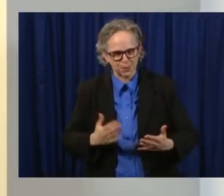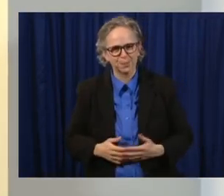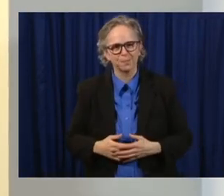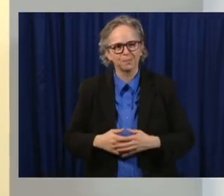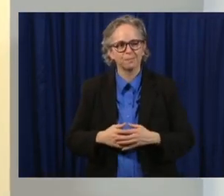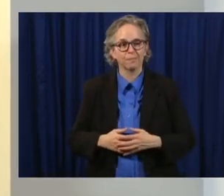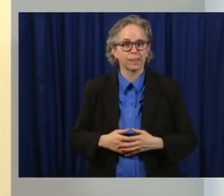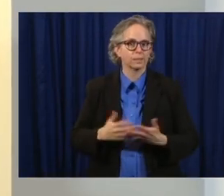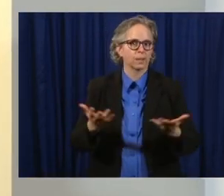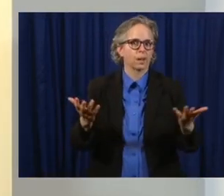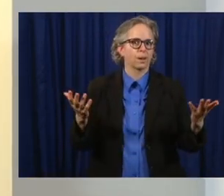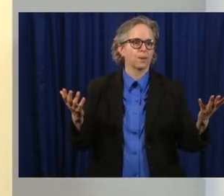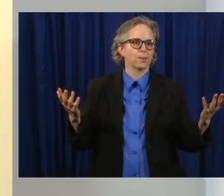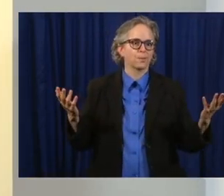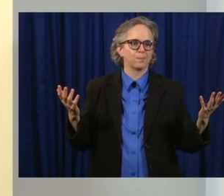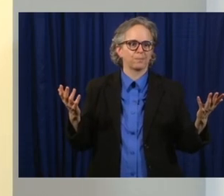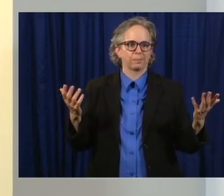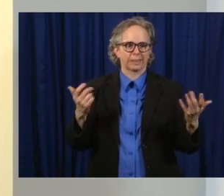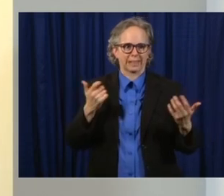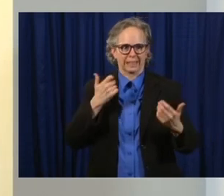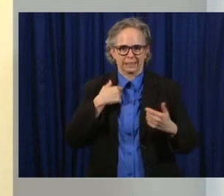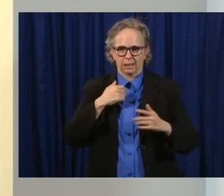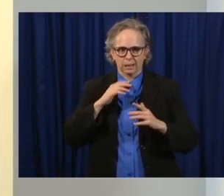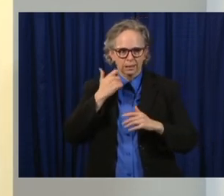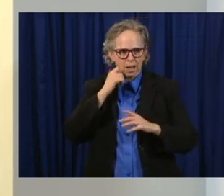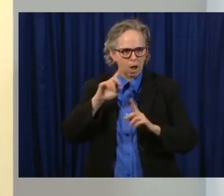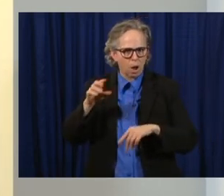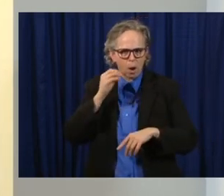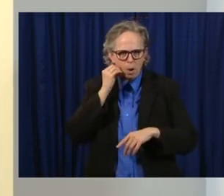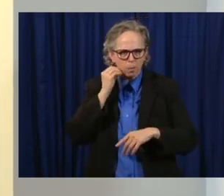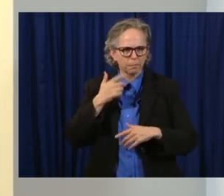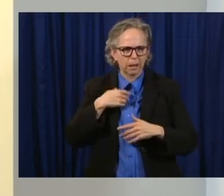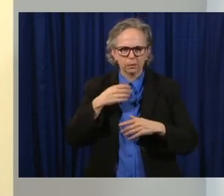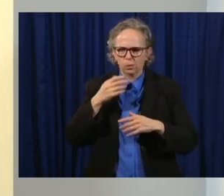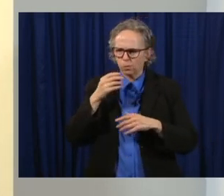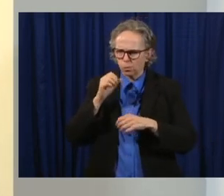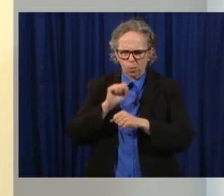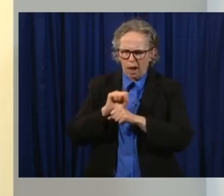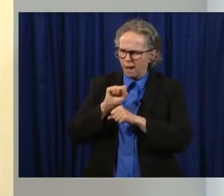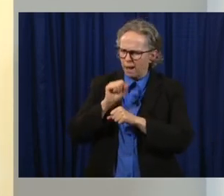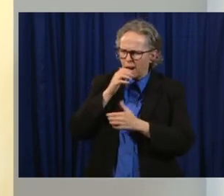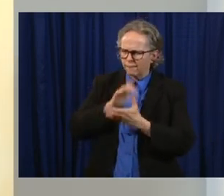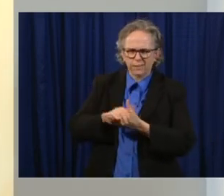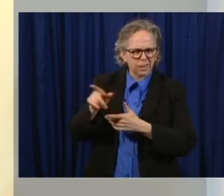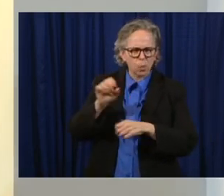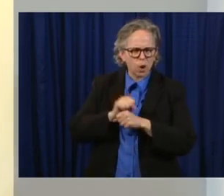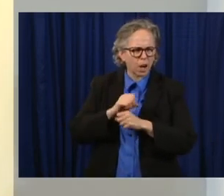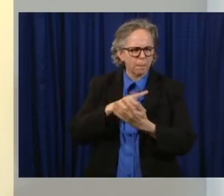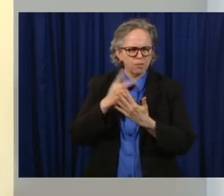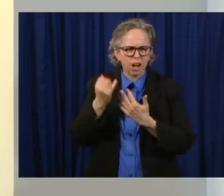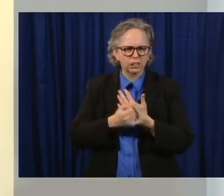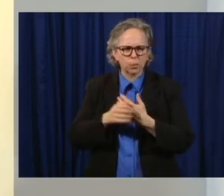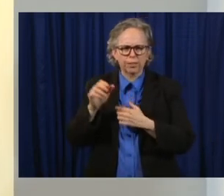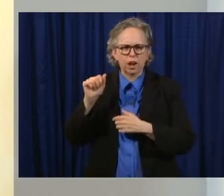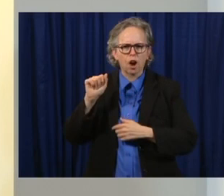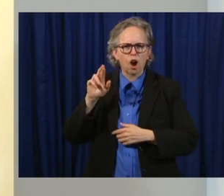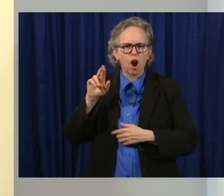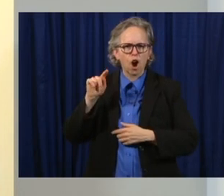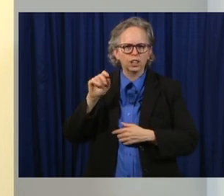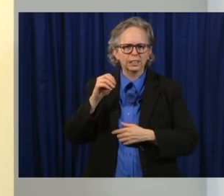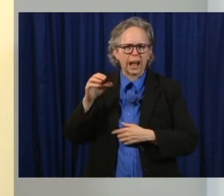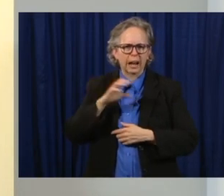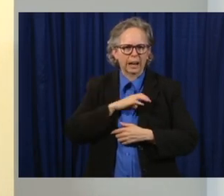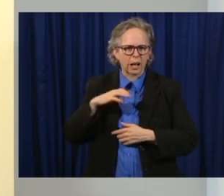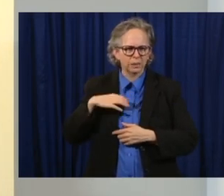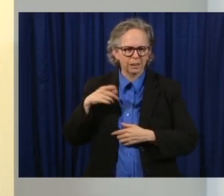So when I went home recently, my wife was working on a project. Tina was working on a project with the Arts Council, and I didn't know much about it, but